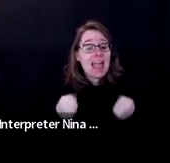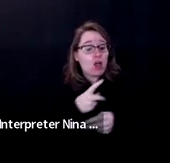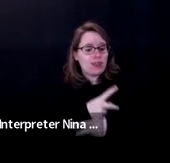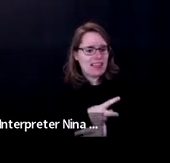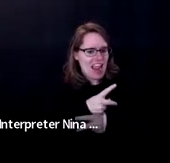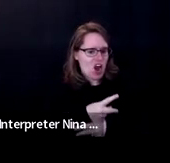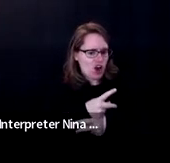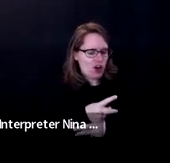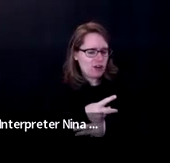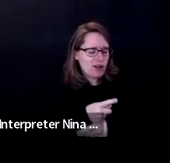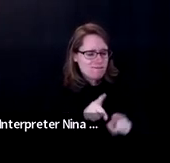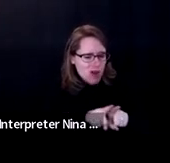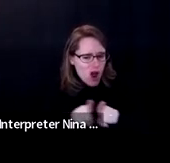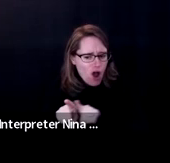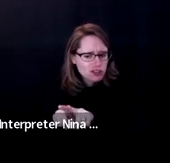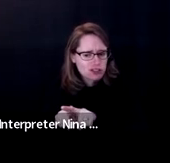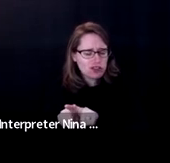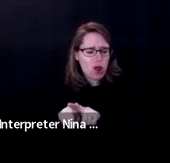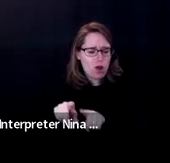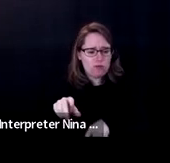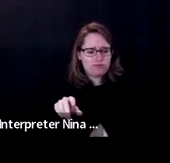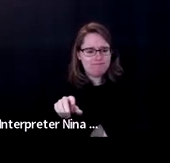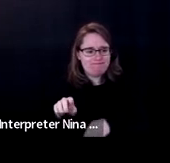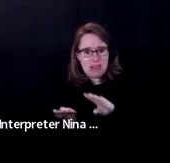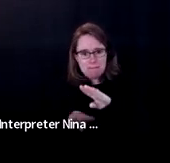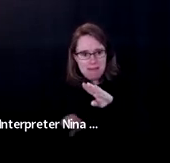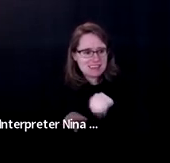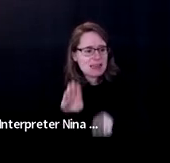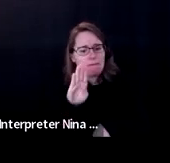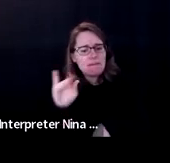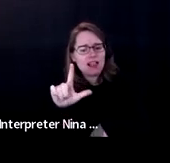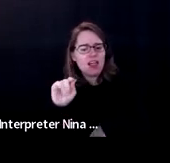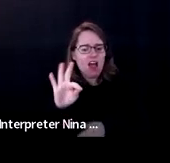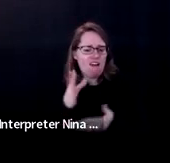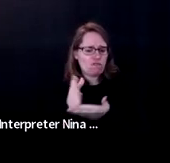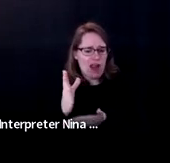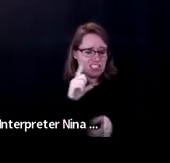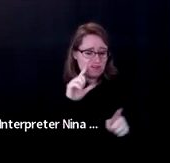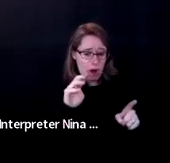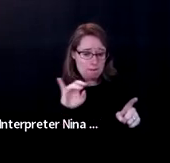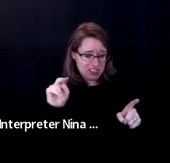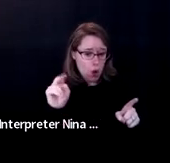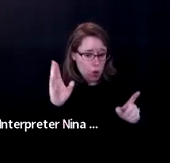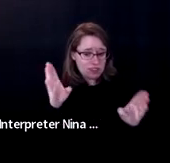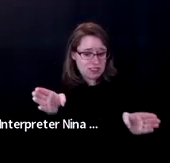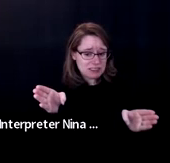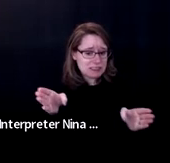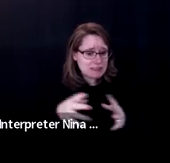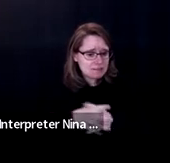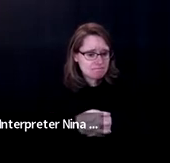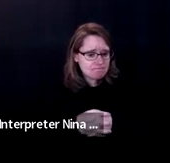about kind of this, as Scott defined it, kind of a basic bill of rights for Minnesotans. upon which you operate, and from there you